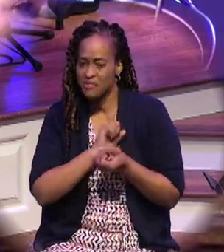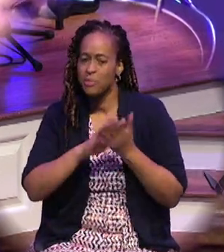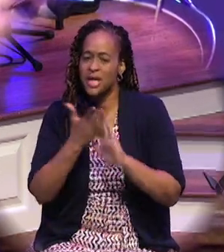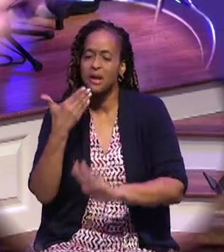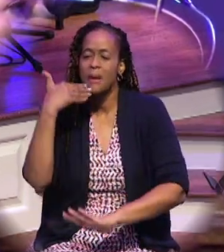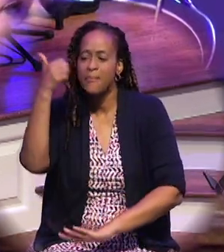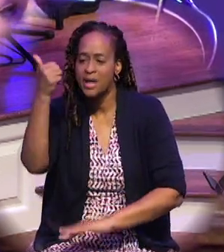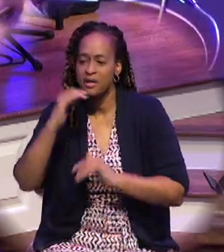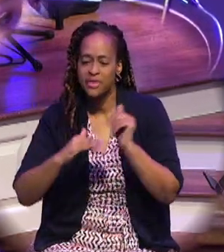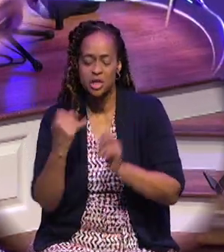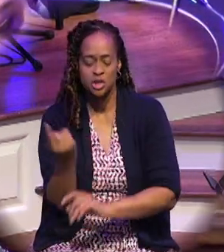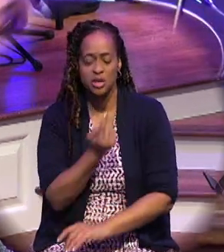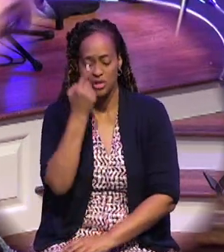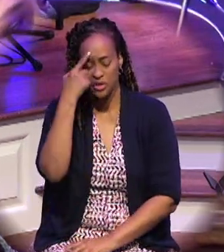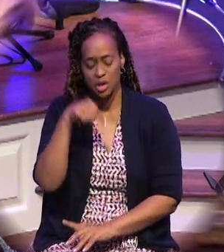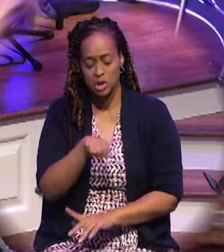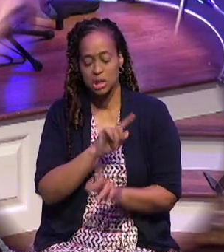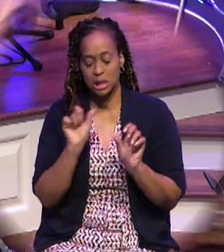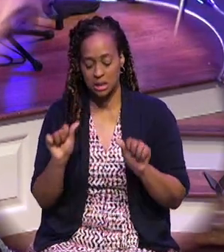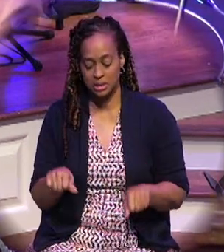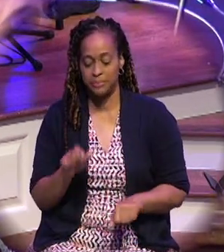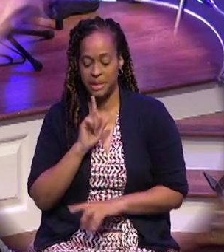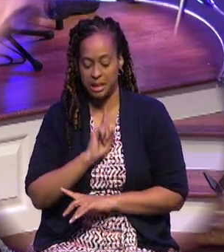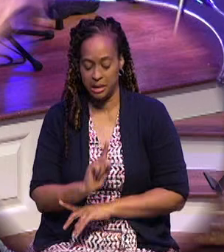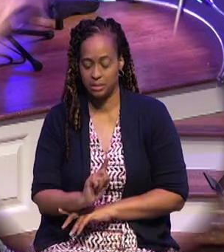better than she ever thought that she could be.